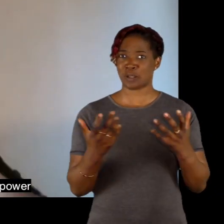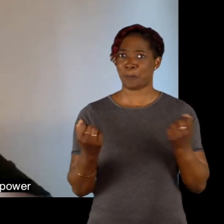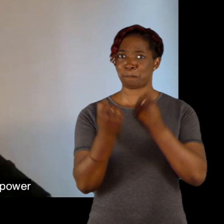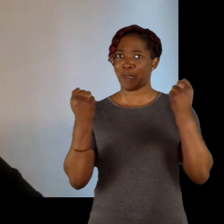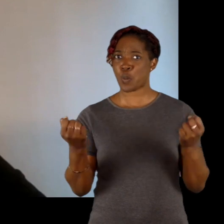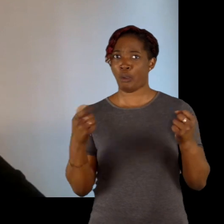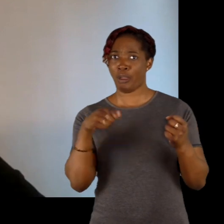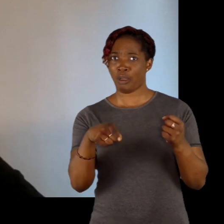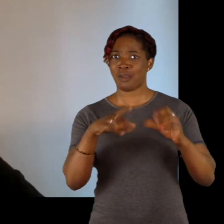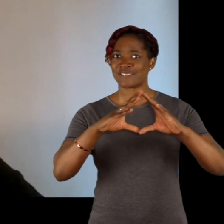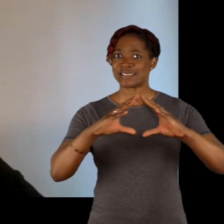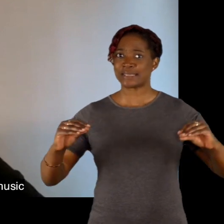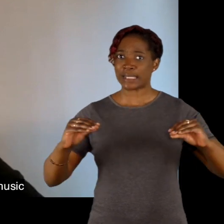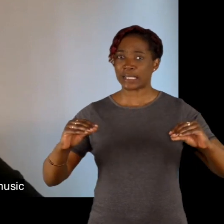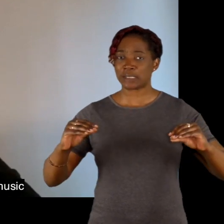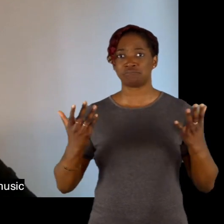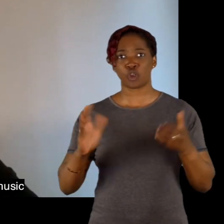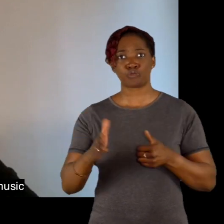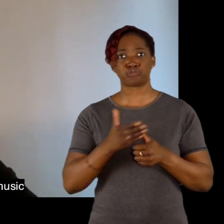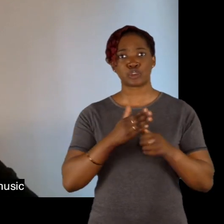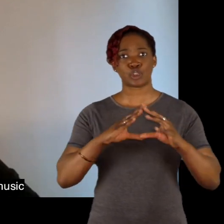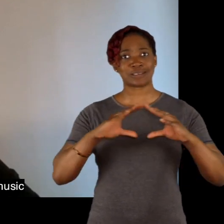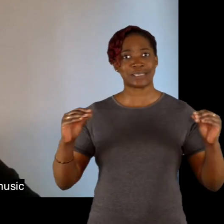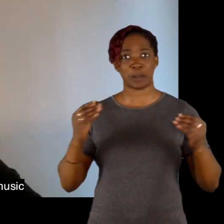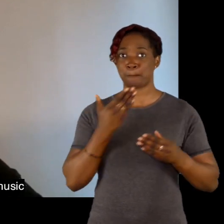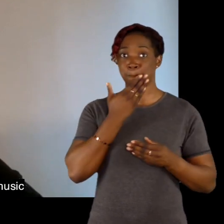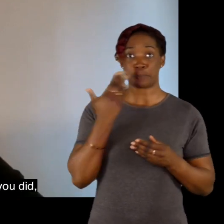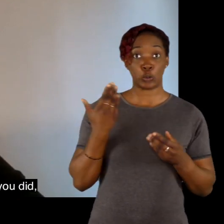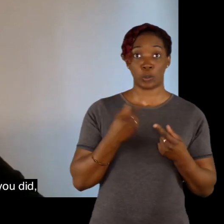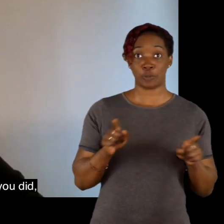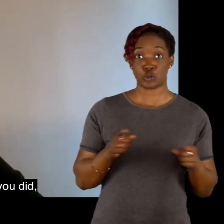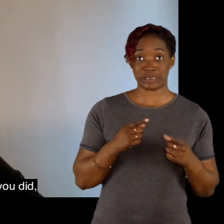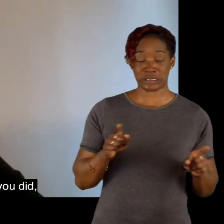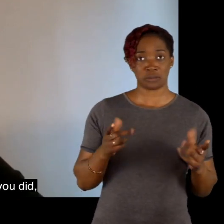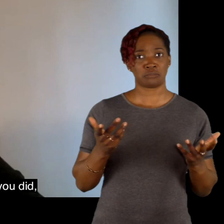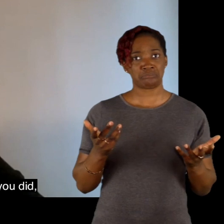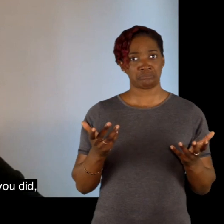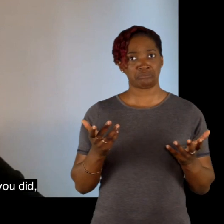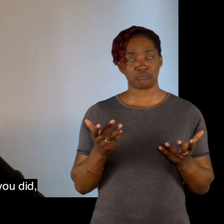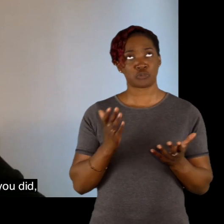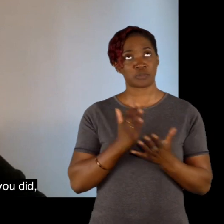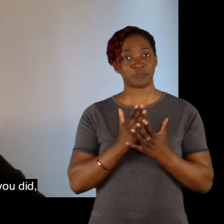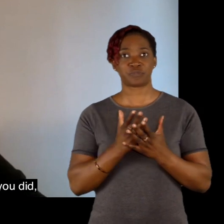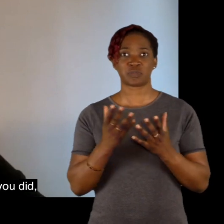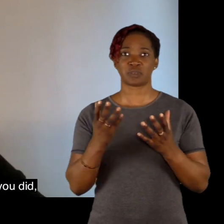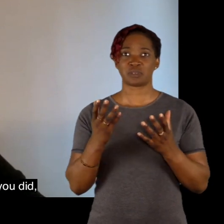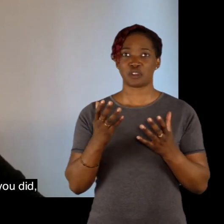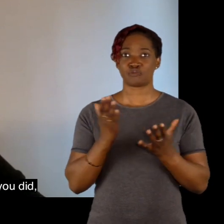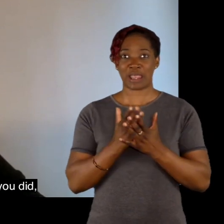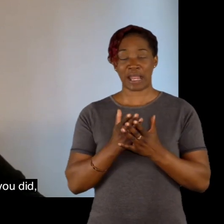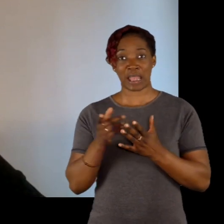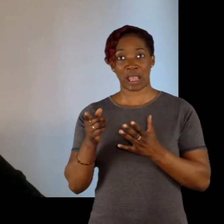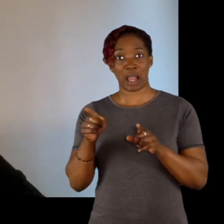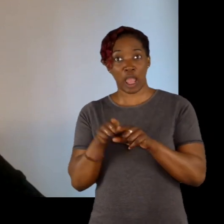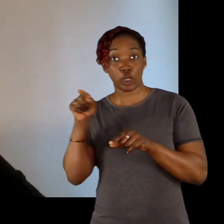of power of the scene. The original scene with the no music and the scene with the score that you